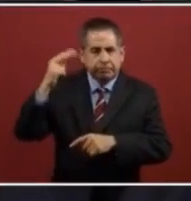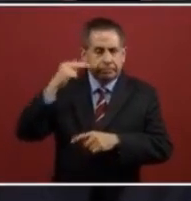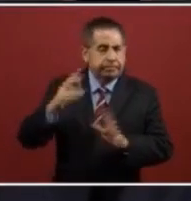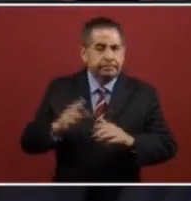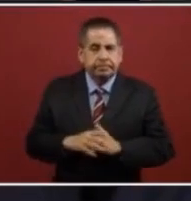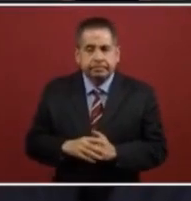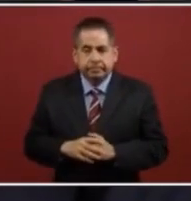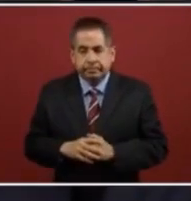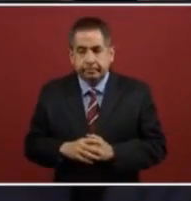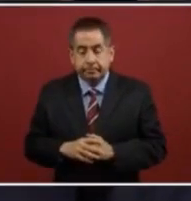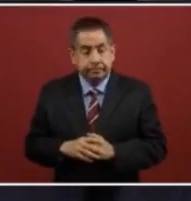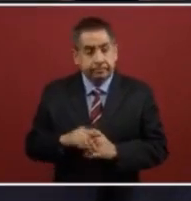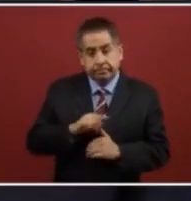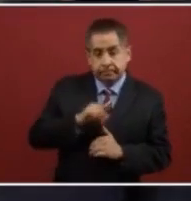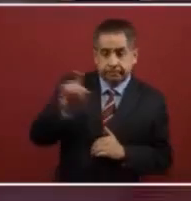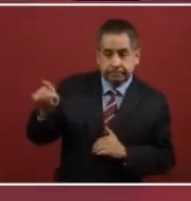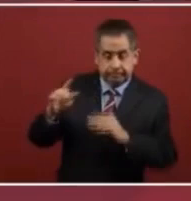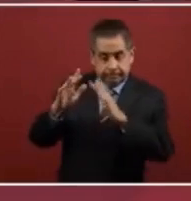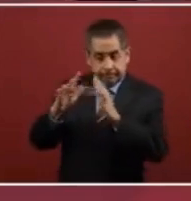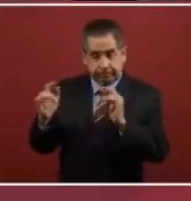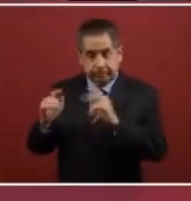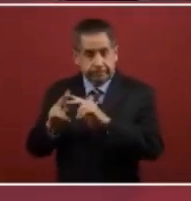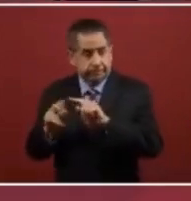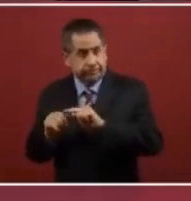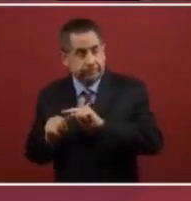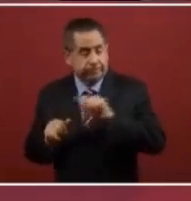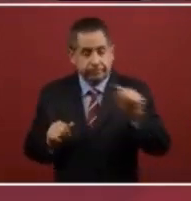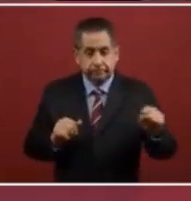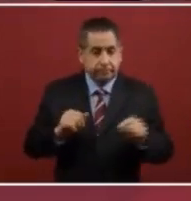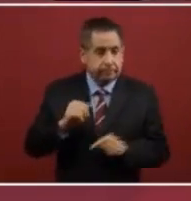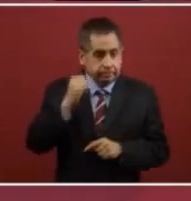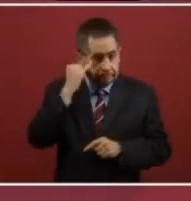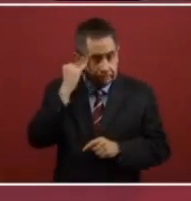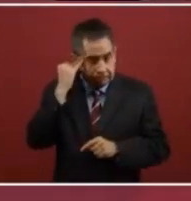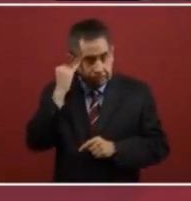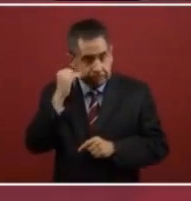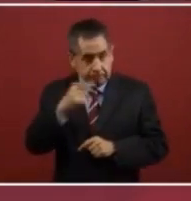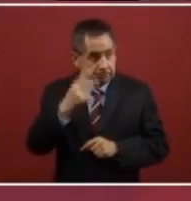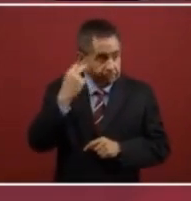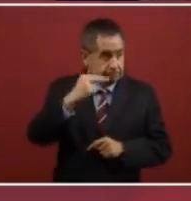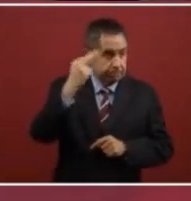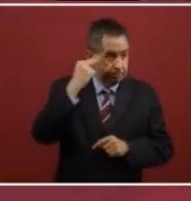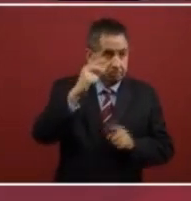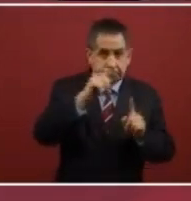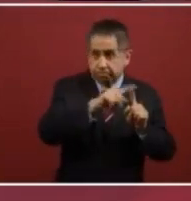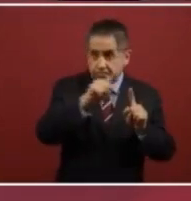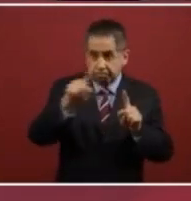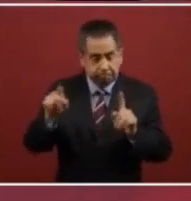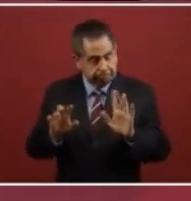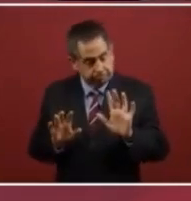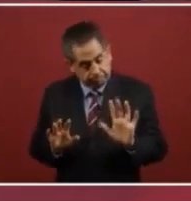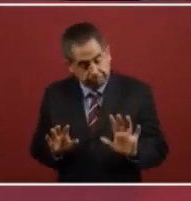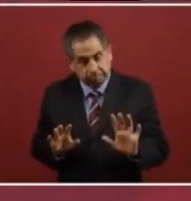Desde París From Paris hasta Japón. to Japan.